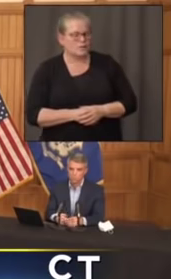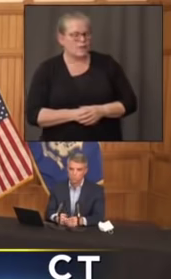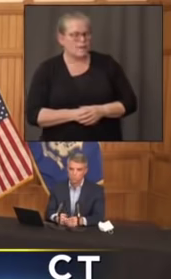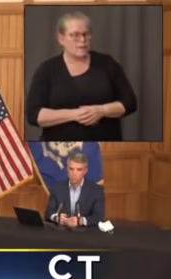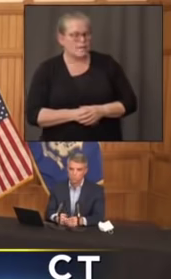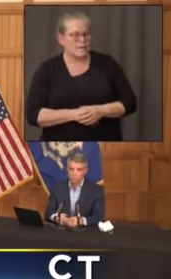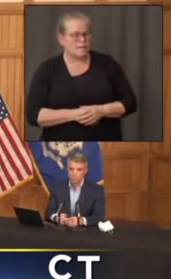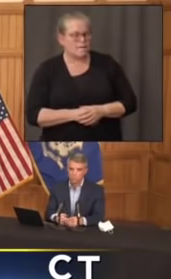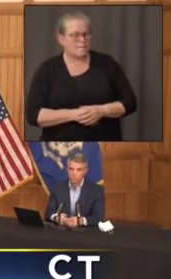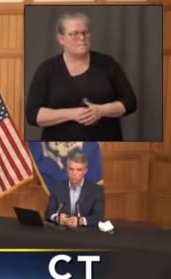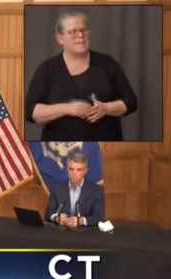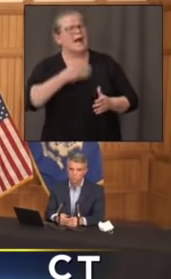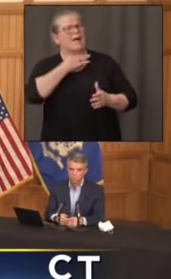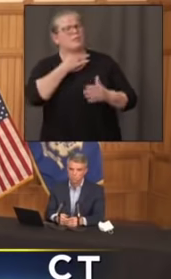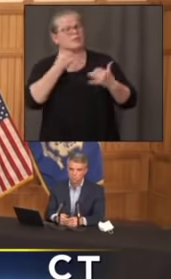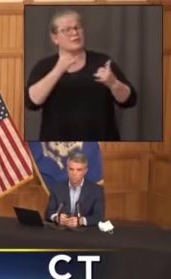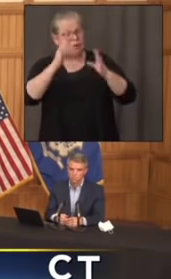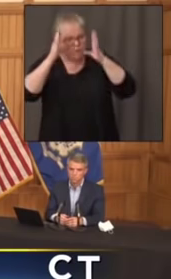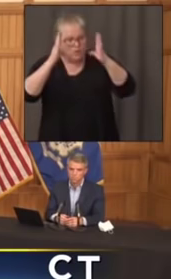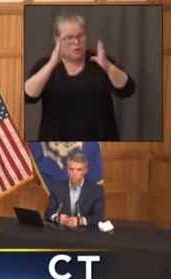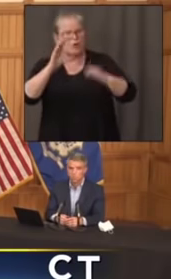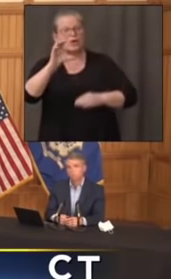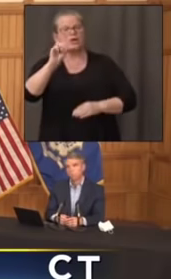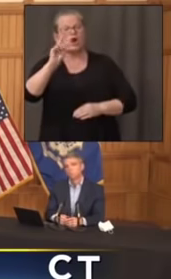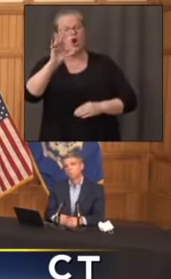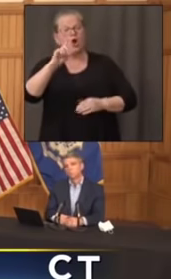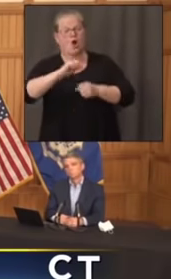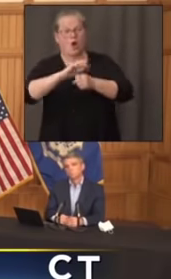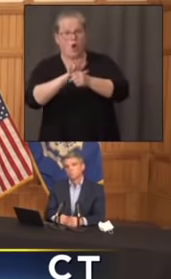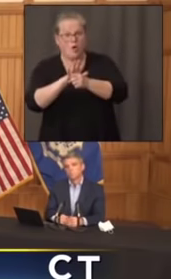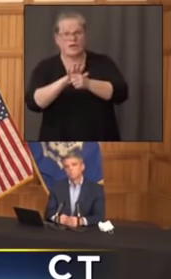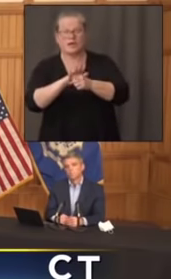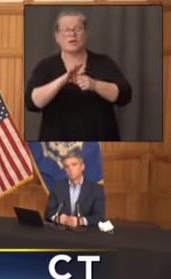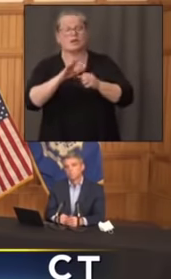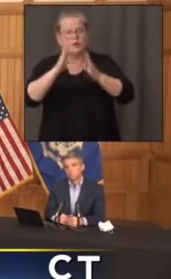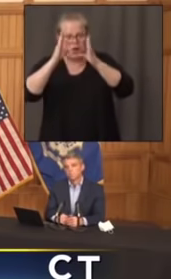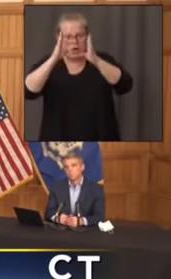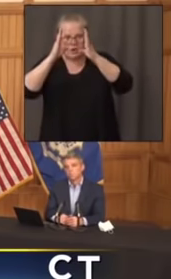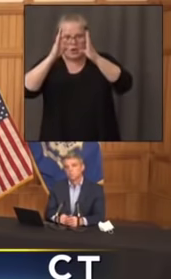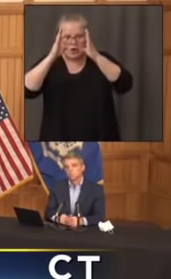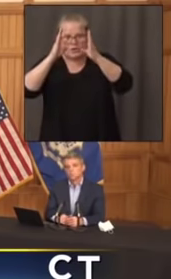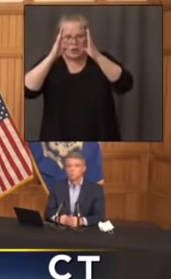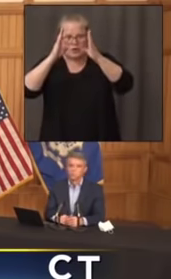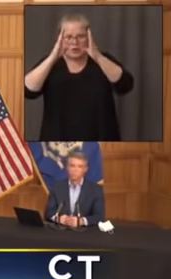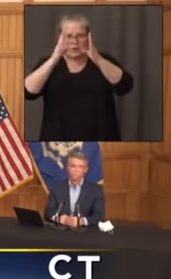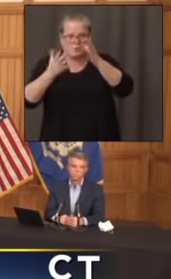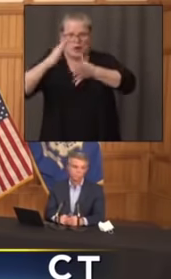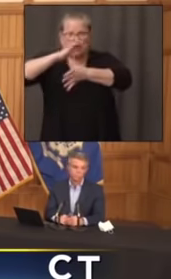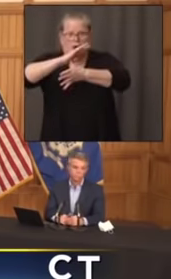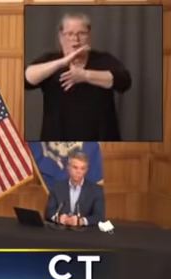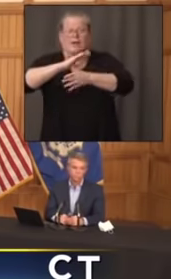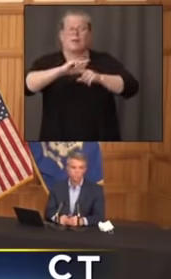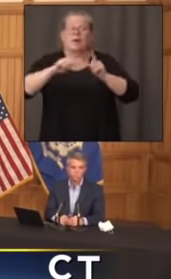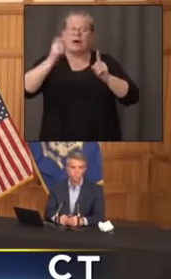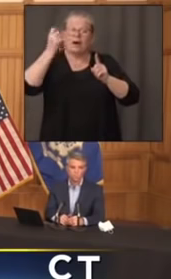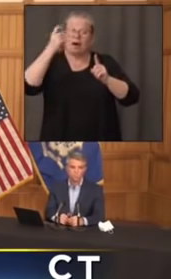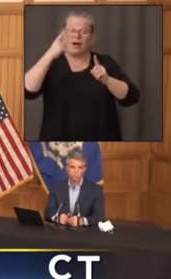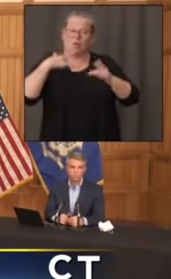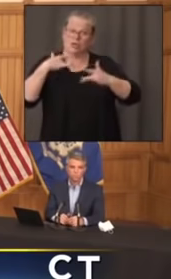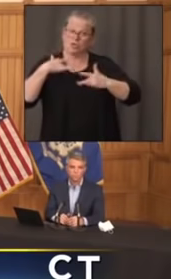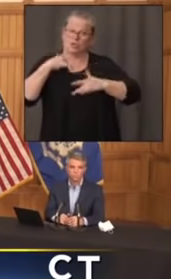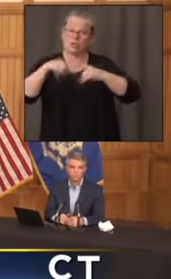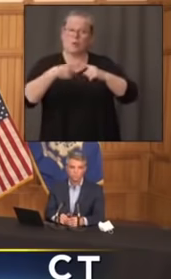of diseases that are transmitted by mosquitoes and ticks that occur here in Connecticut every year? We just started our mosquito testing program, and